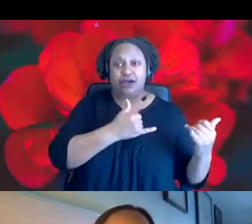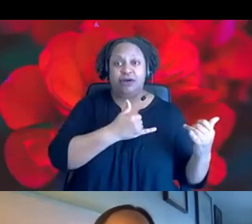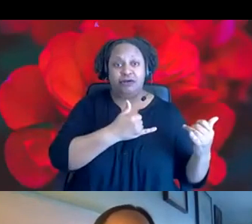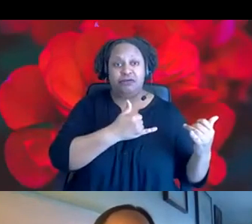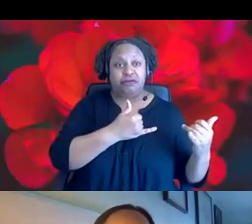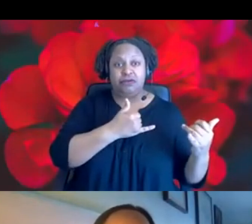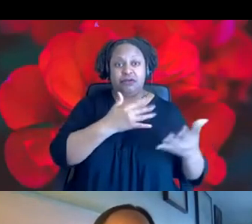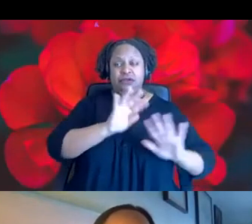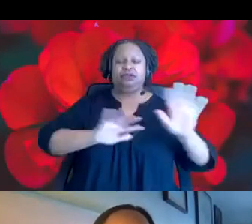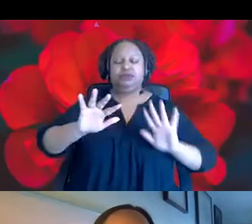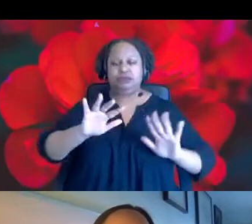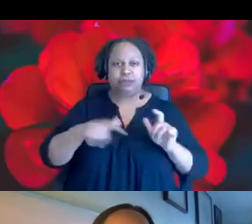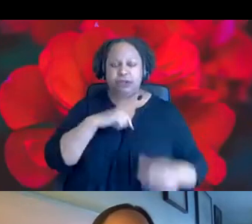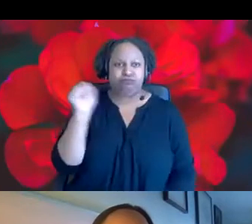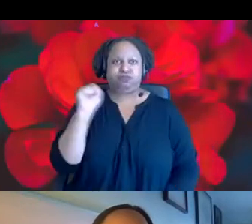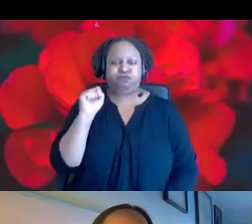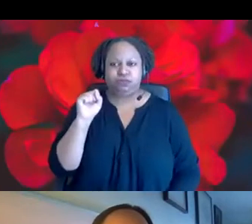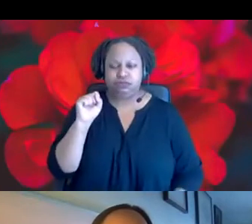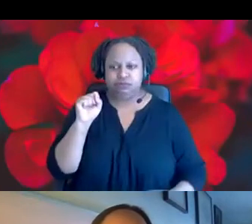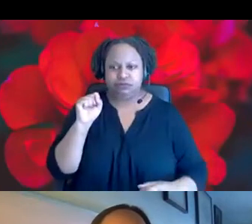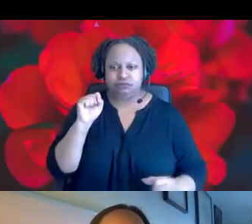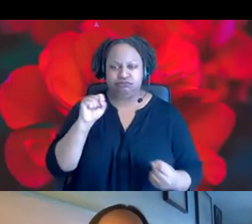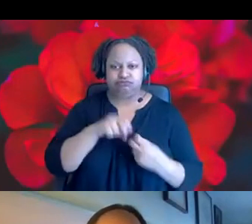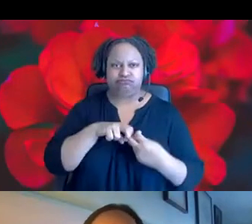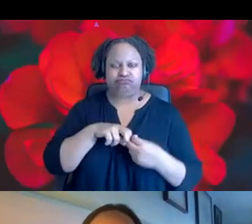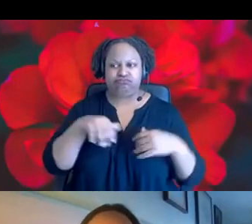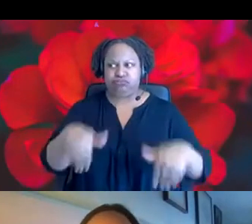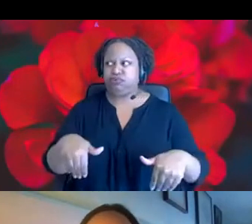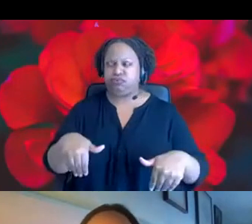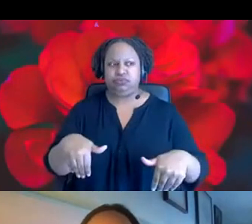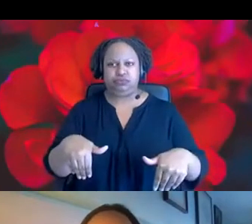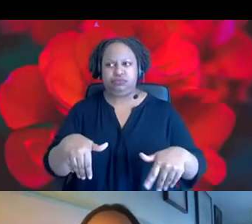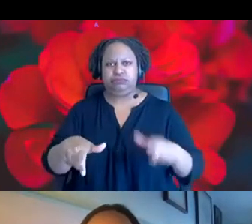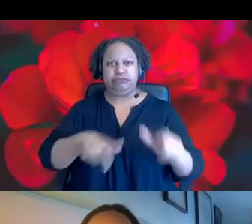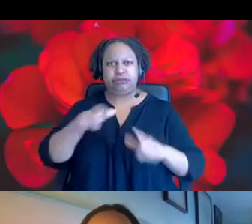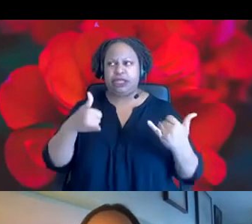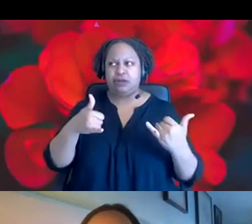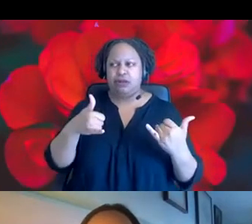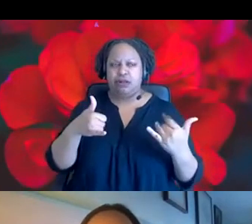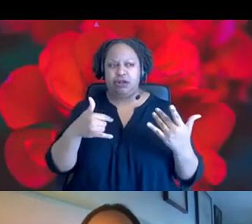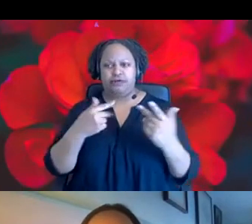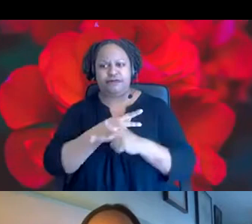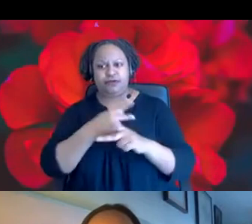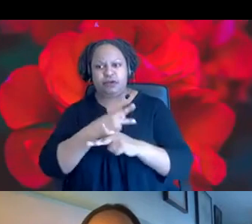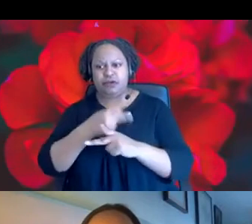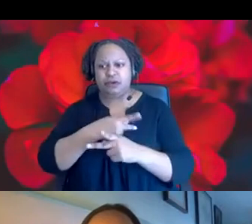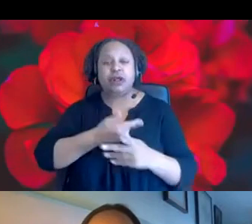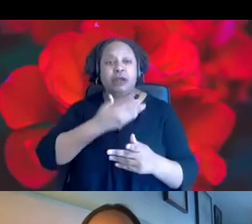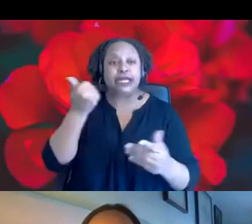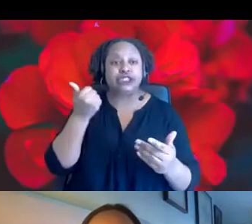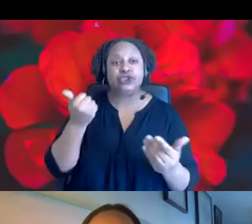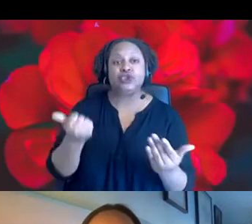bit rocked, everyone's kind of looking around trying to figure out what the best new